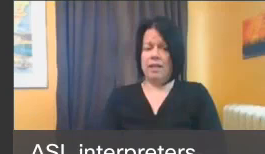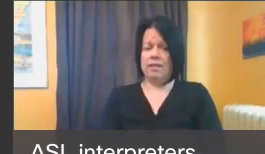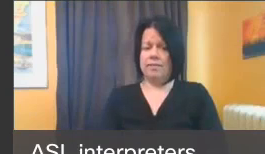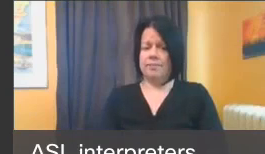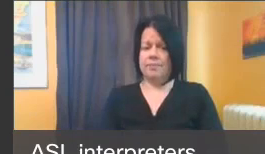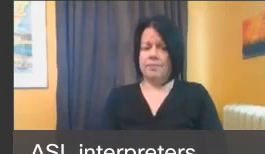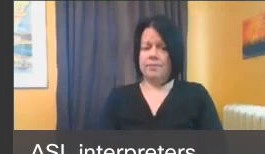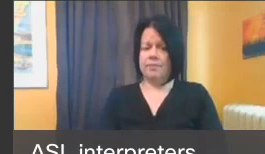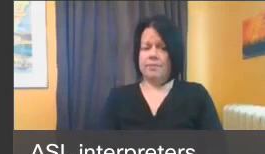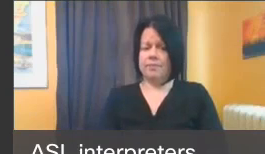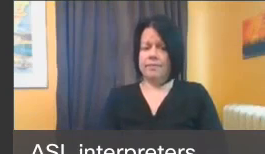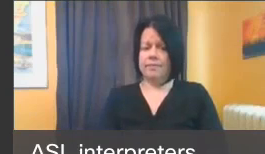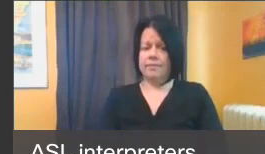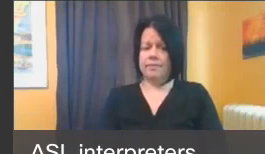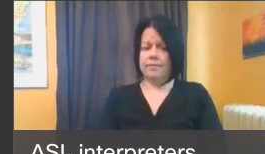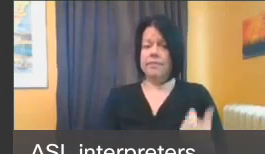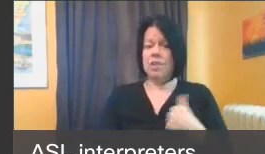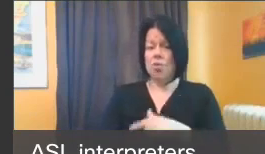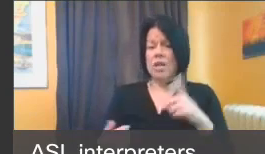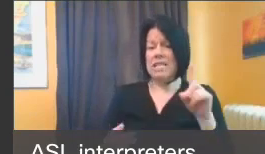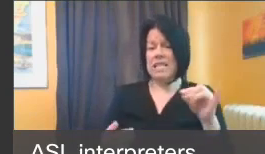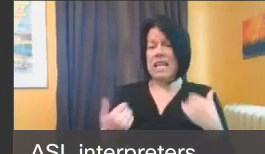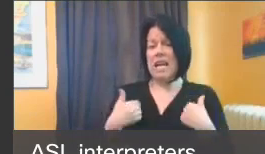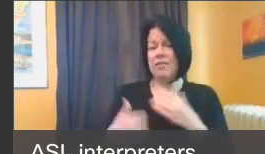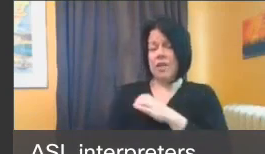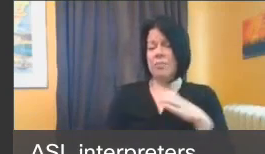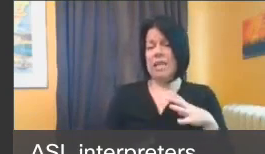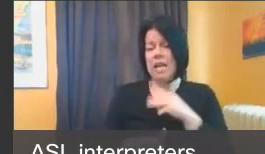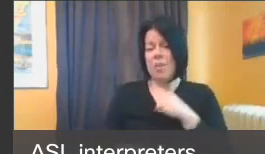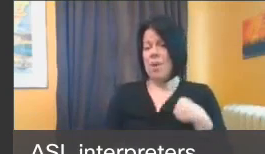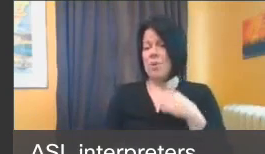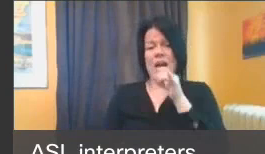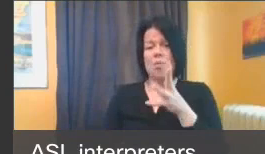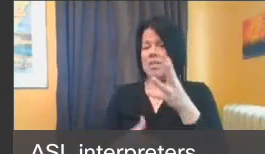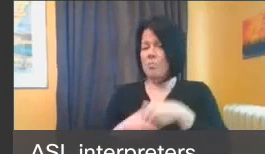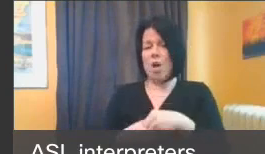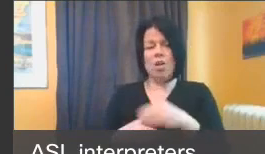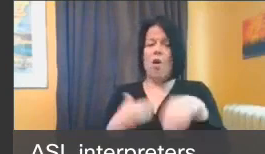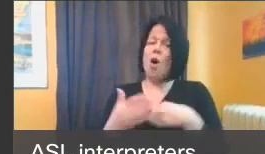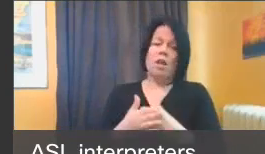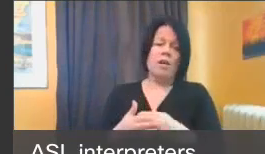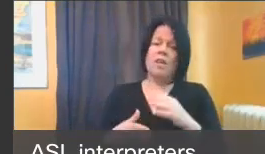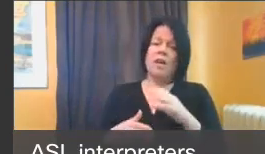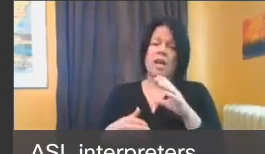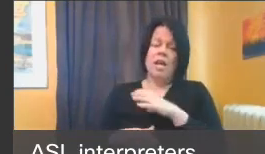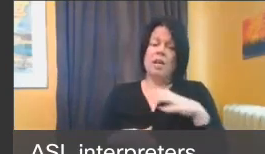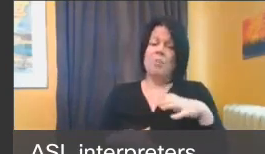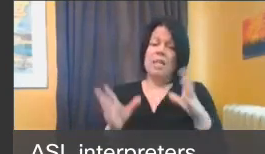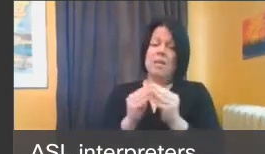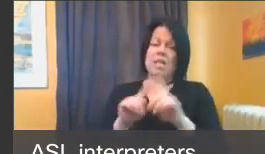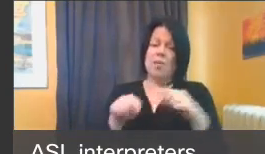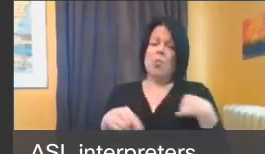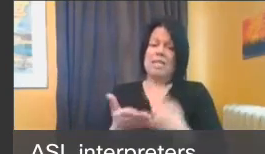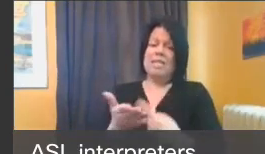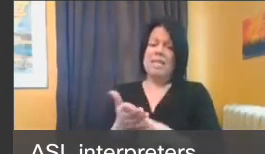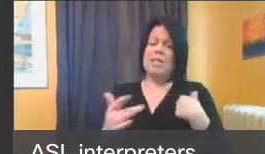And this, we did have committee members, I wasn't part of all of the planning meetings, but I know the committee members discussed and we reached